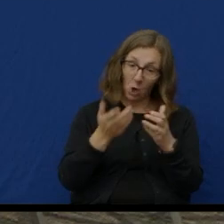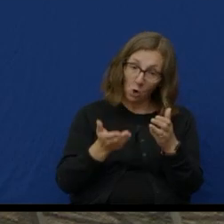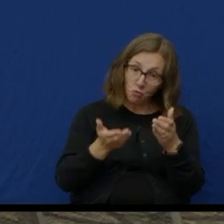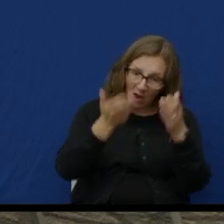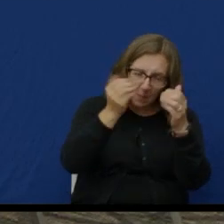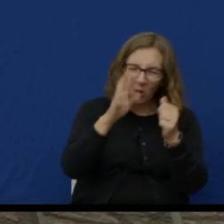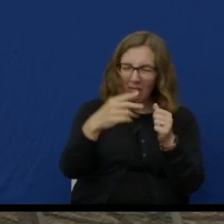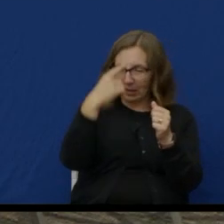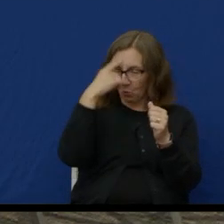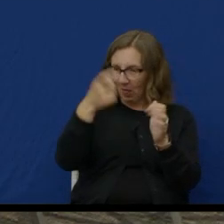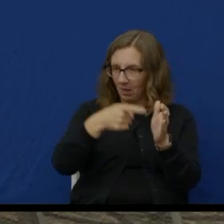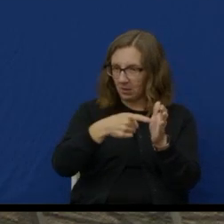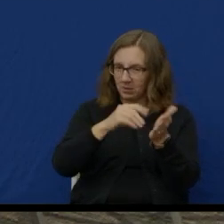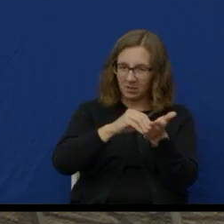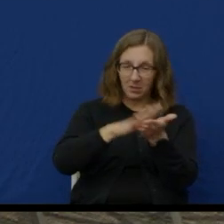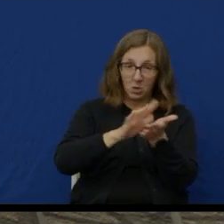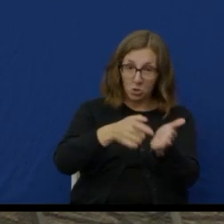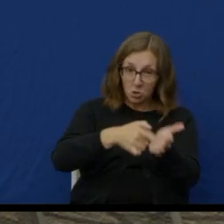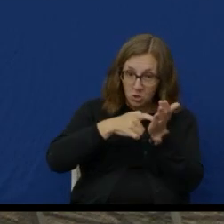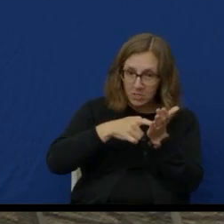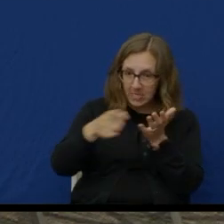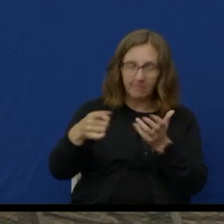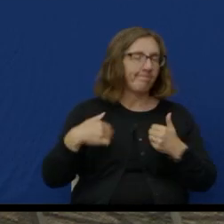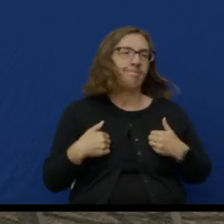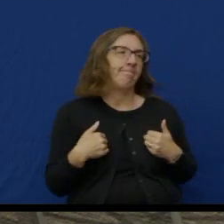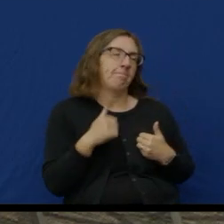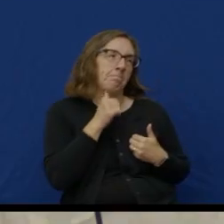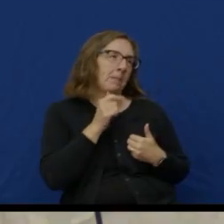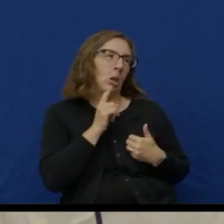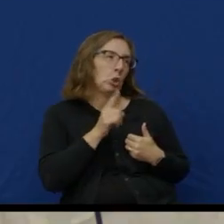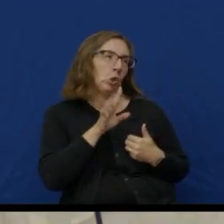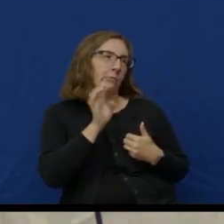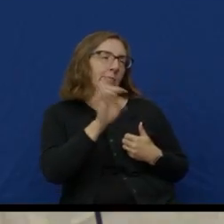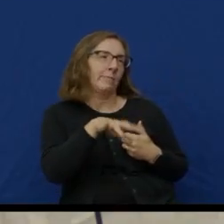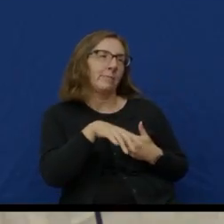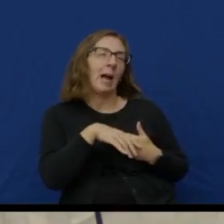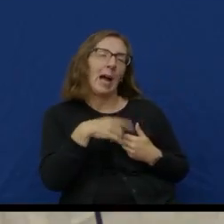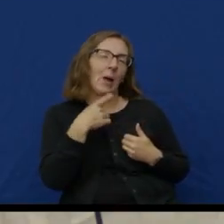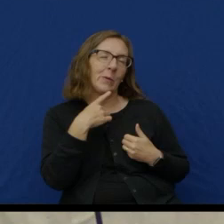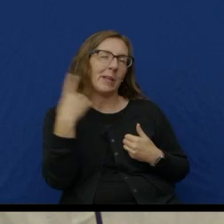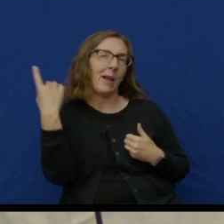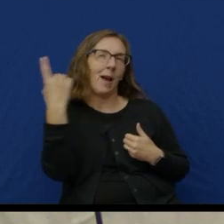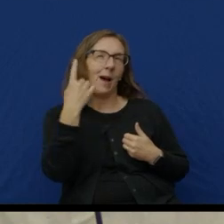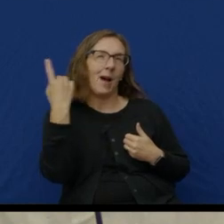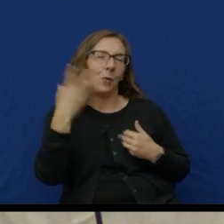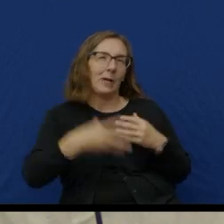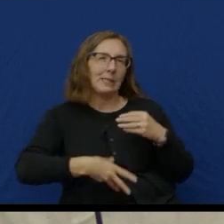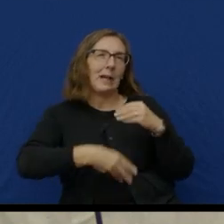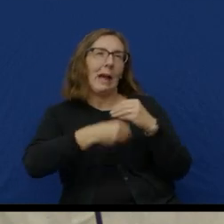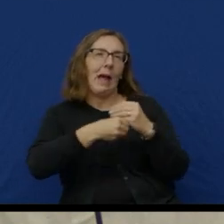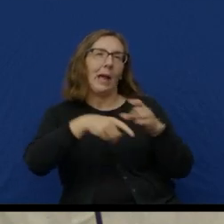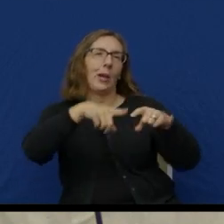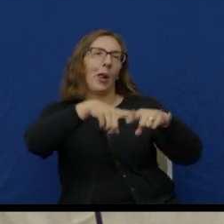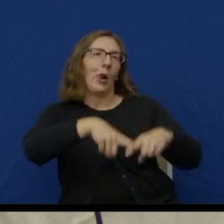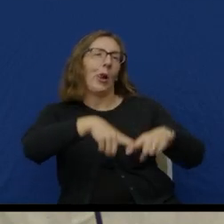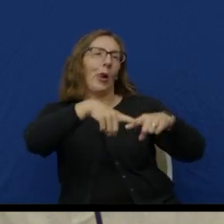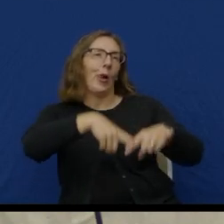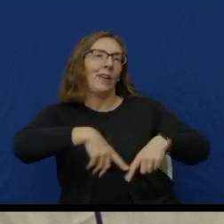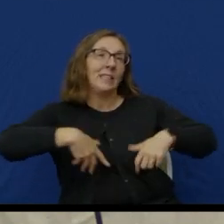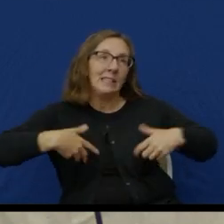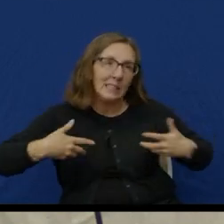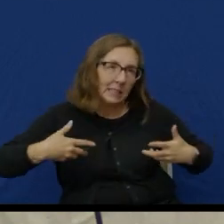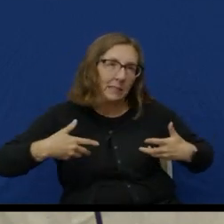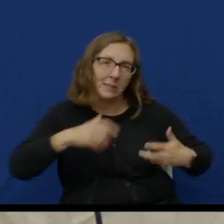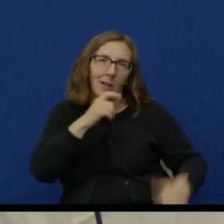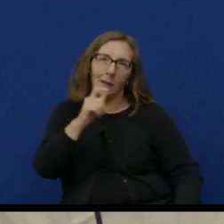or? I'm not sure. I would imagine there'll be caveats, but that's just a